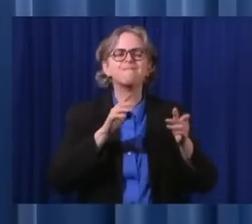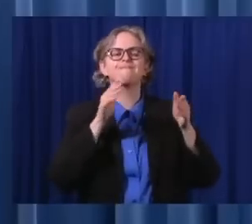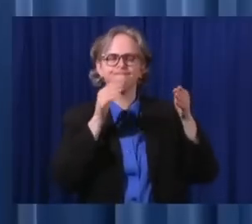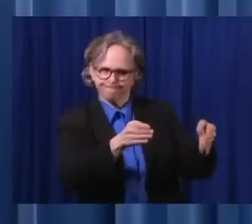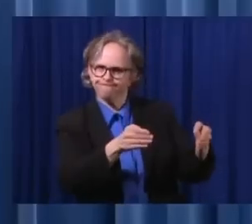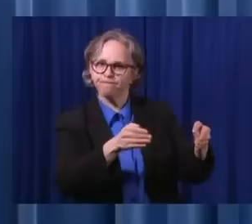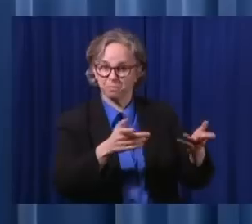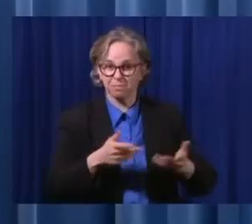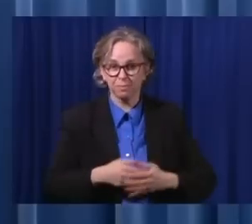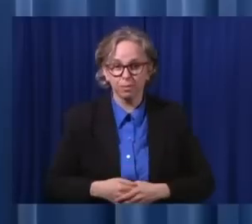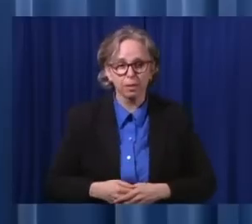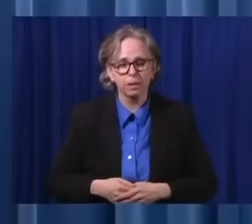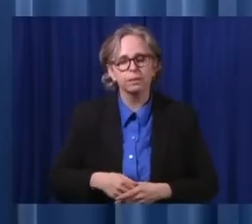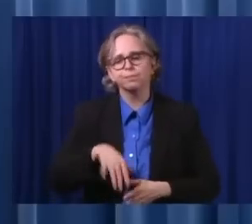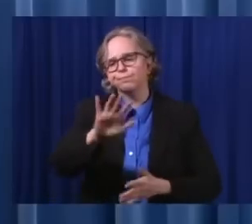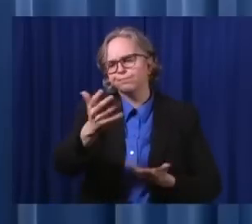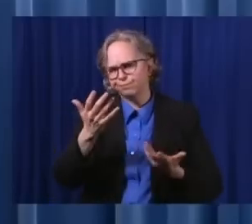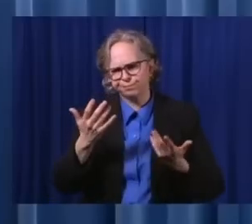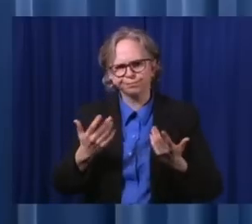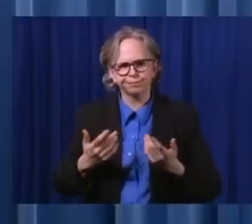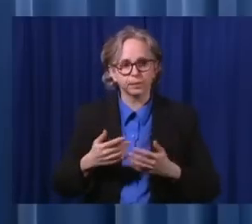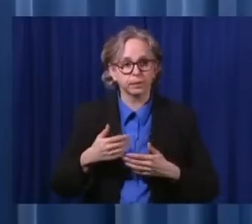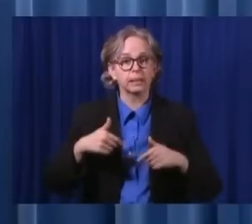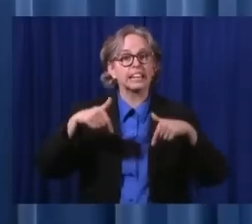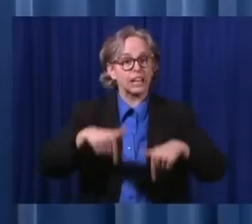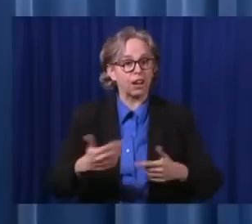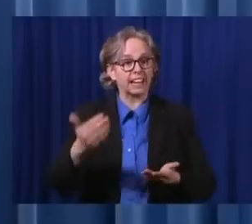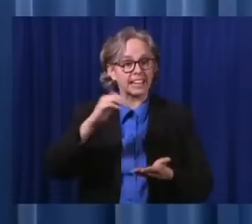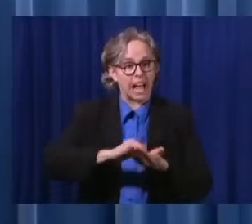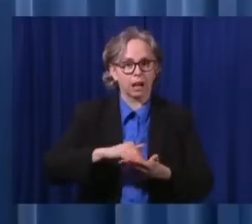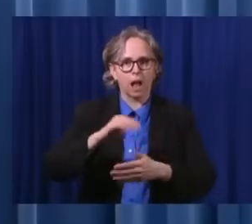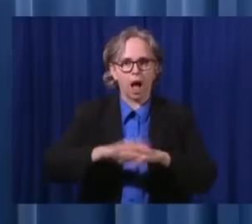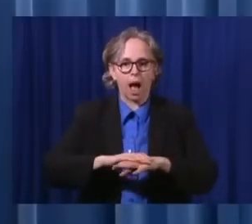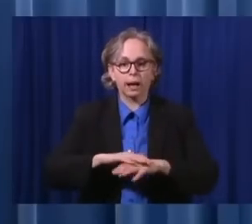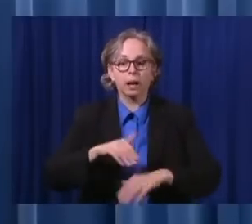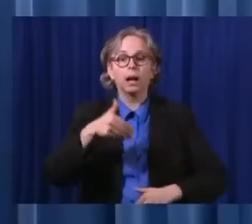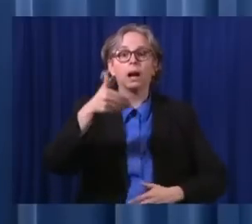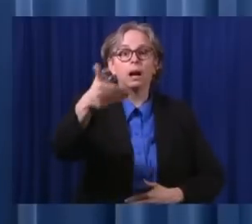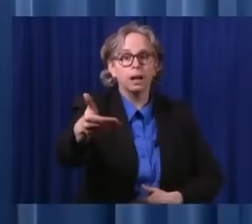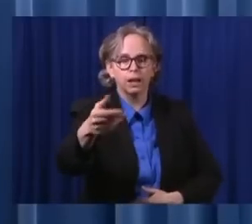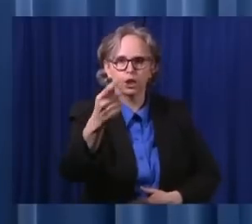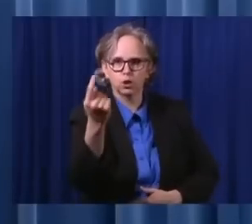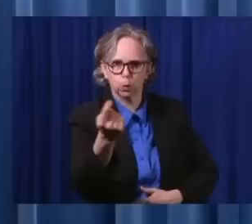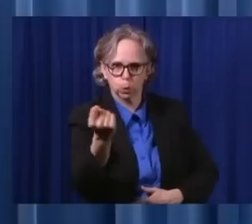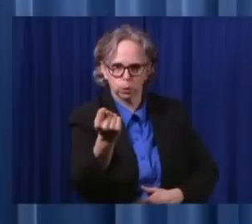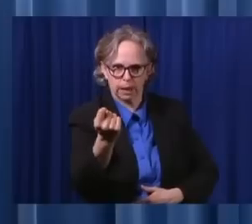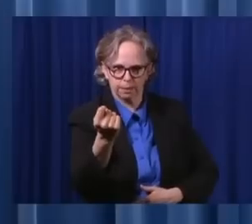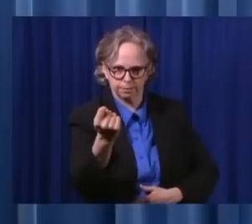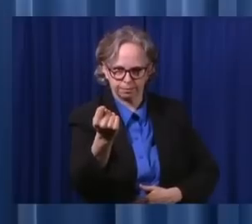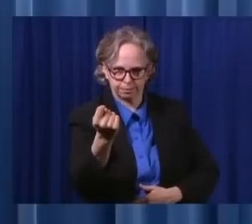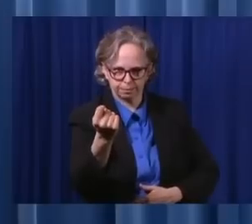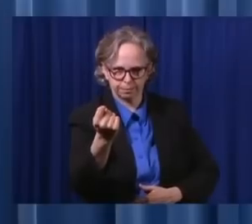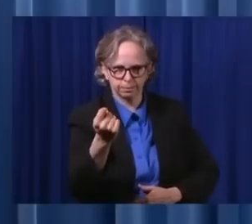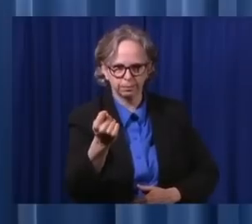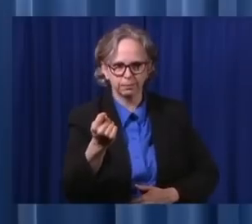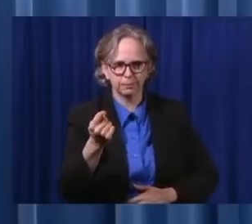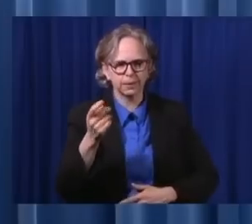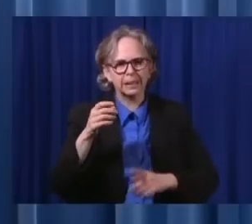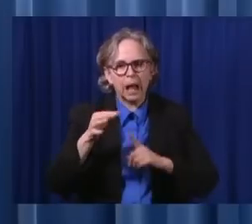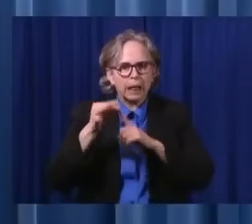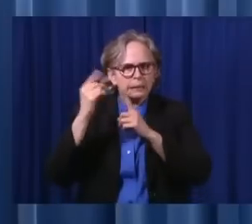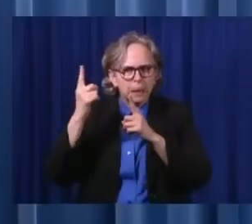We will be back to brief you all again on Tuesday, unless there's something that occurs between now and